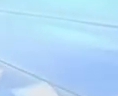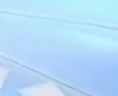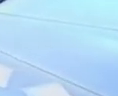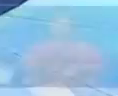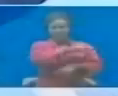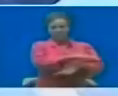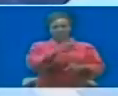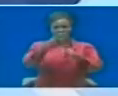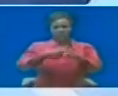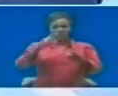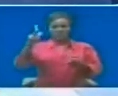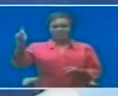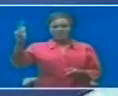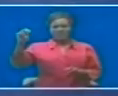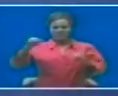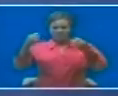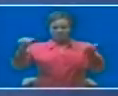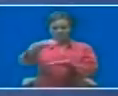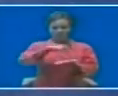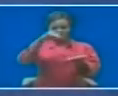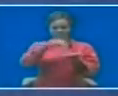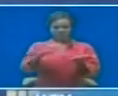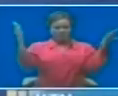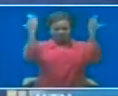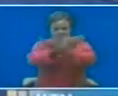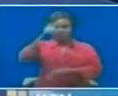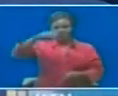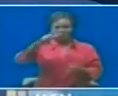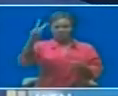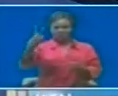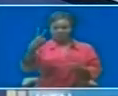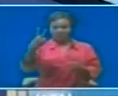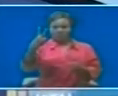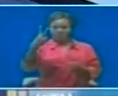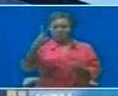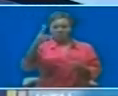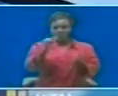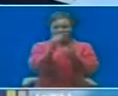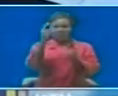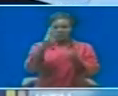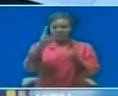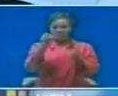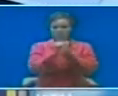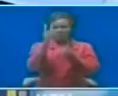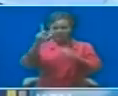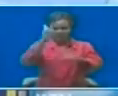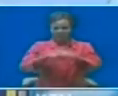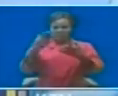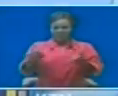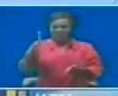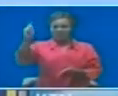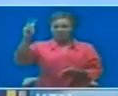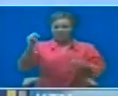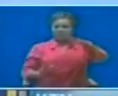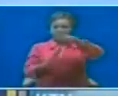A very good evening from the KTN News Center. It is the 29th day of September 2014. You're just in time for KTN